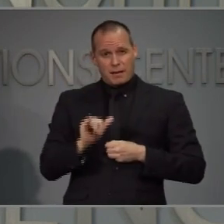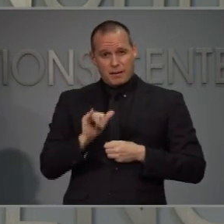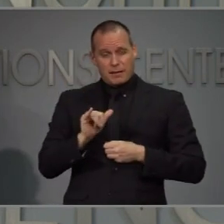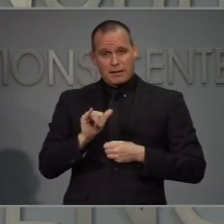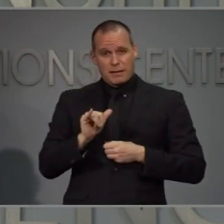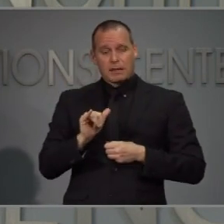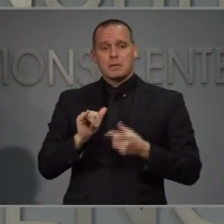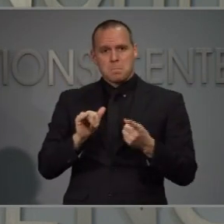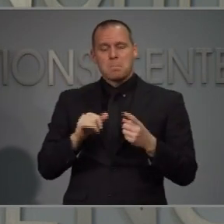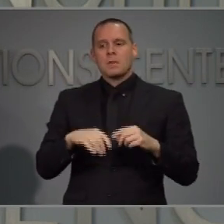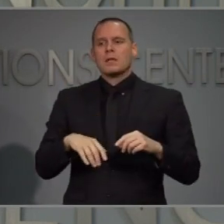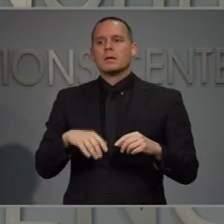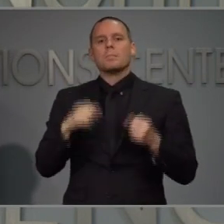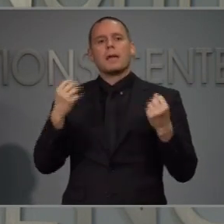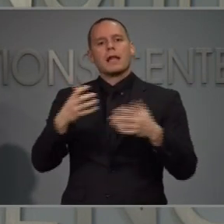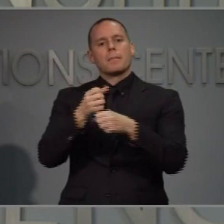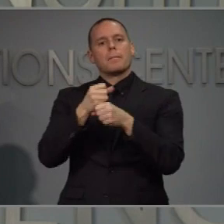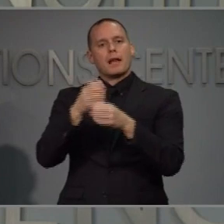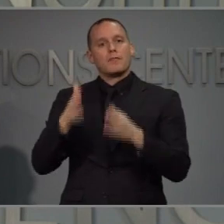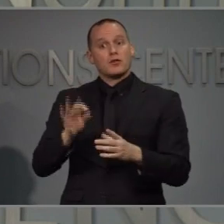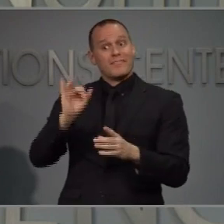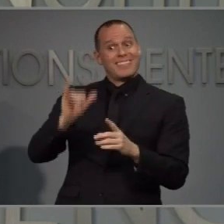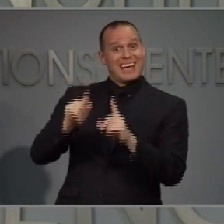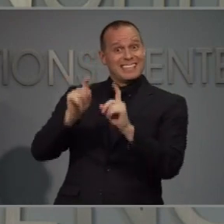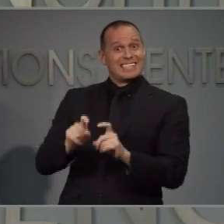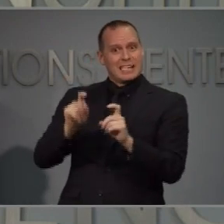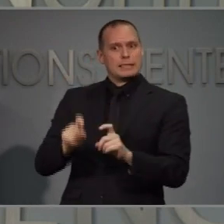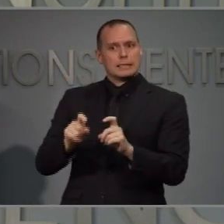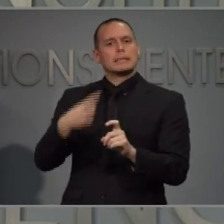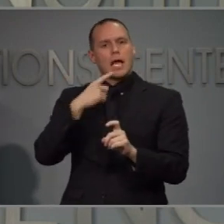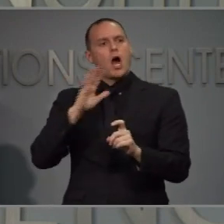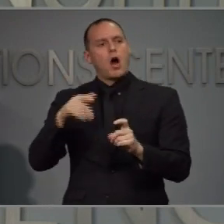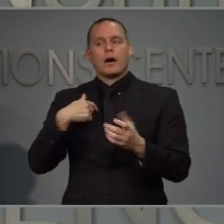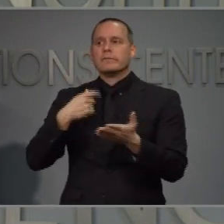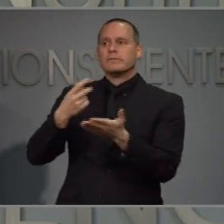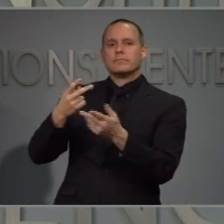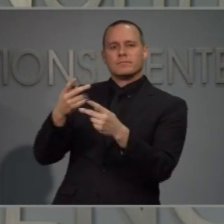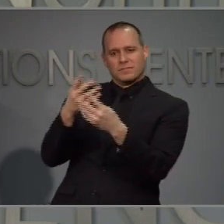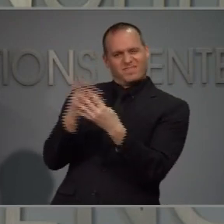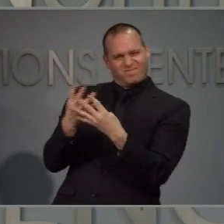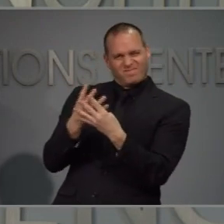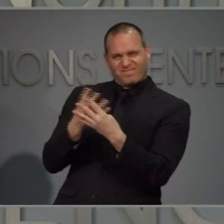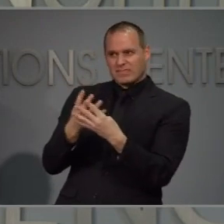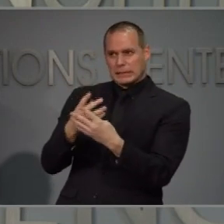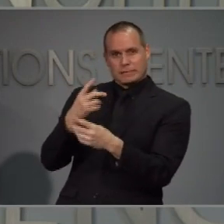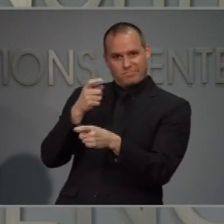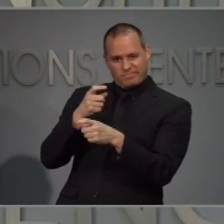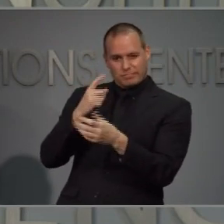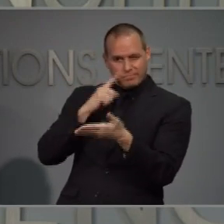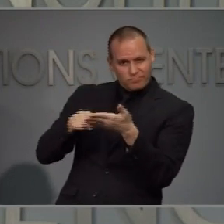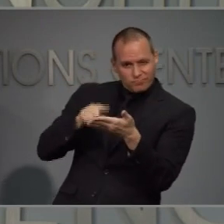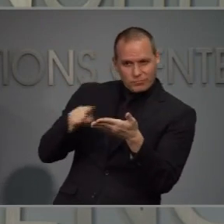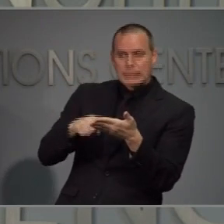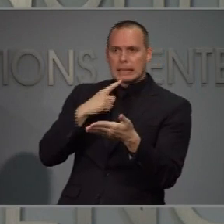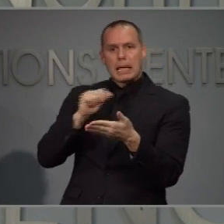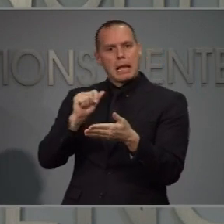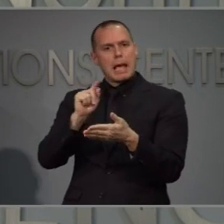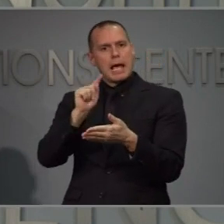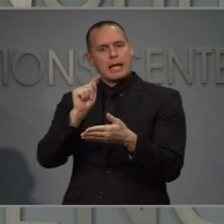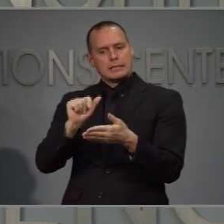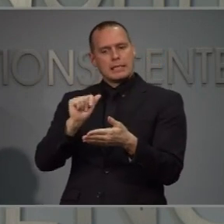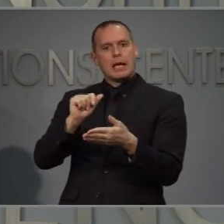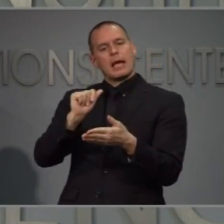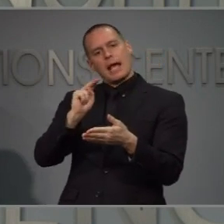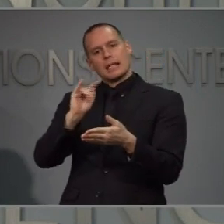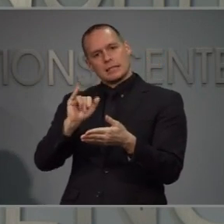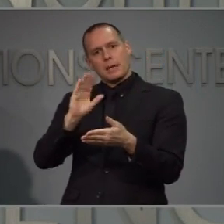assurances that they have cleared the testing and that the antibody test is good. These tests are going